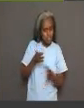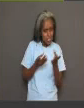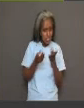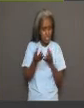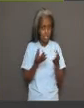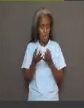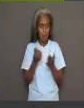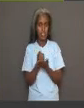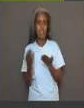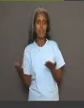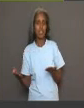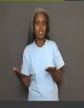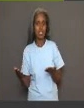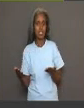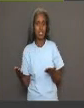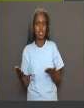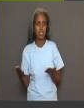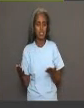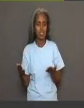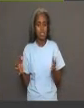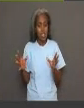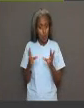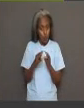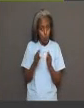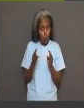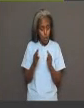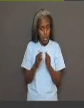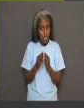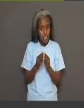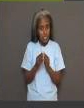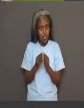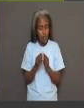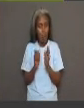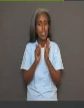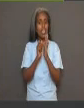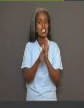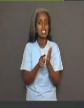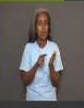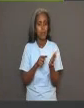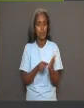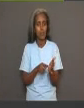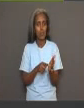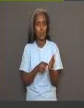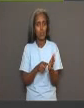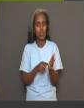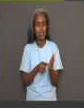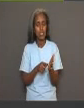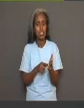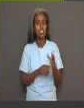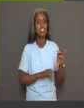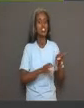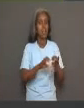the events as the collection of sample points in the action.